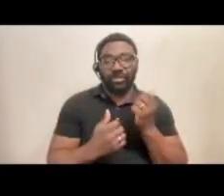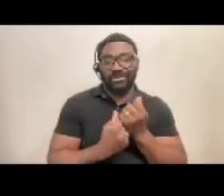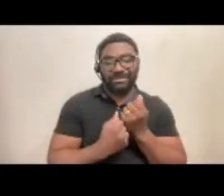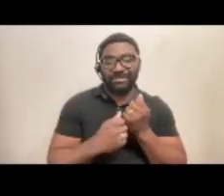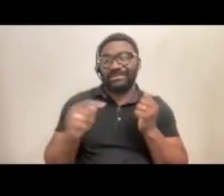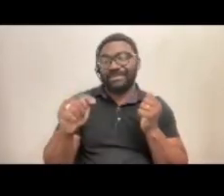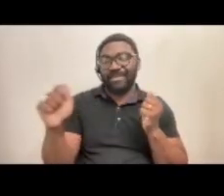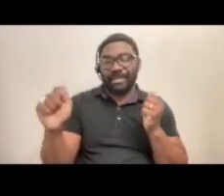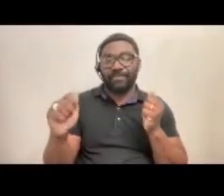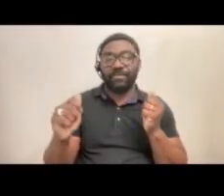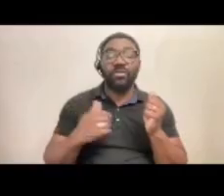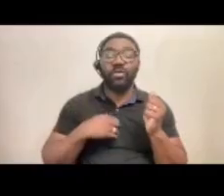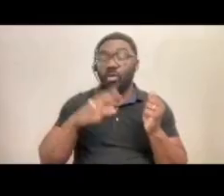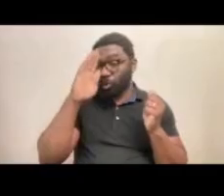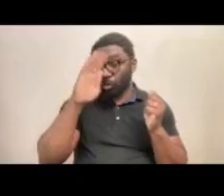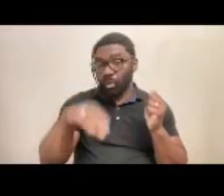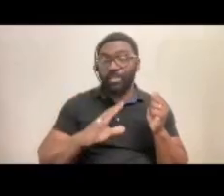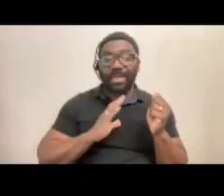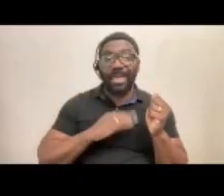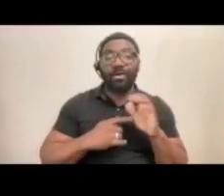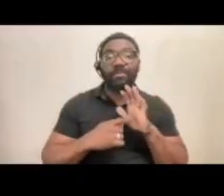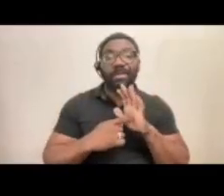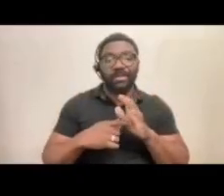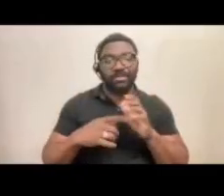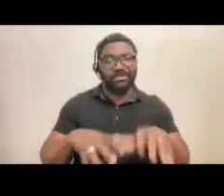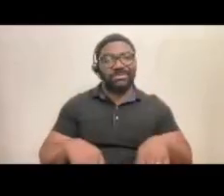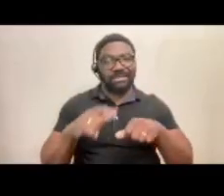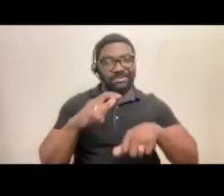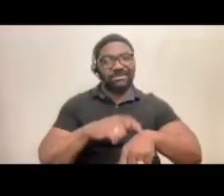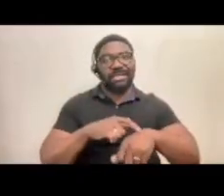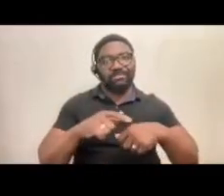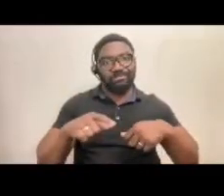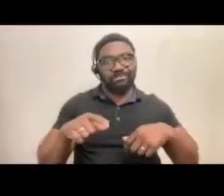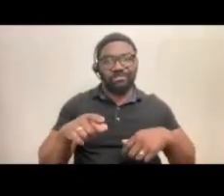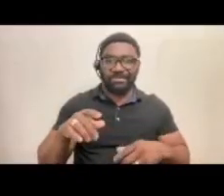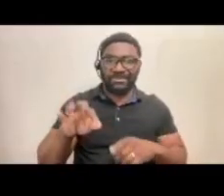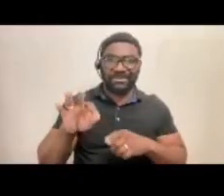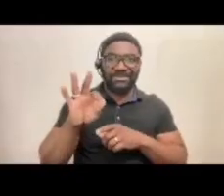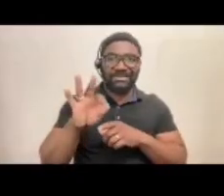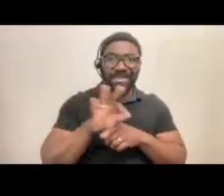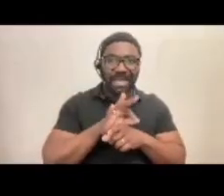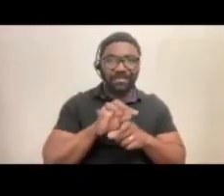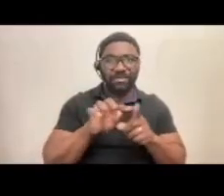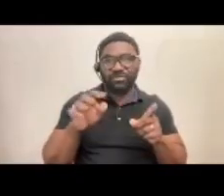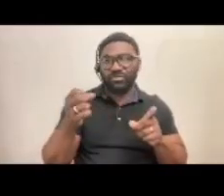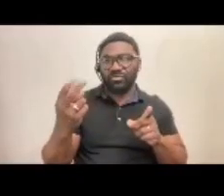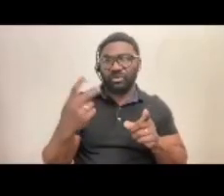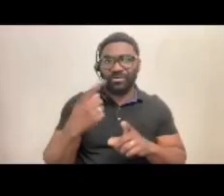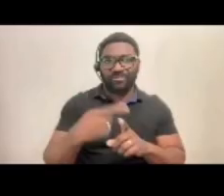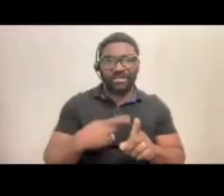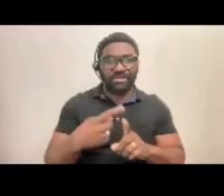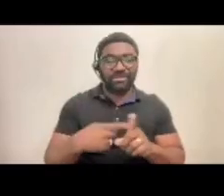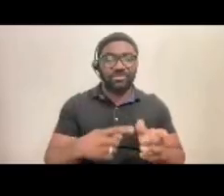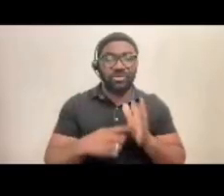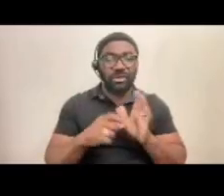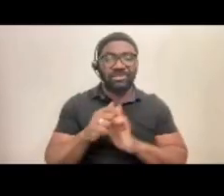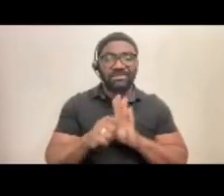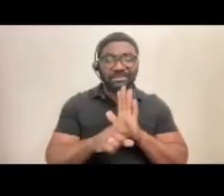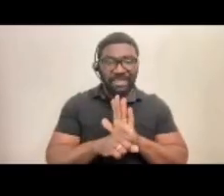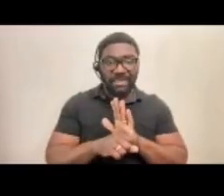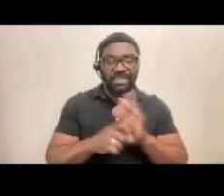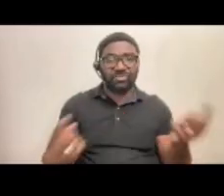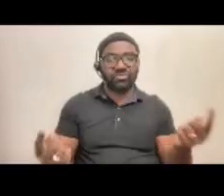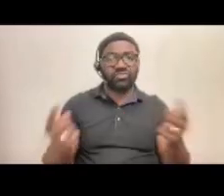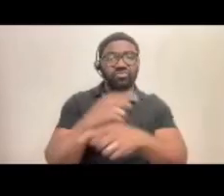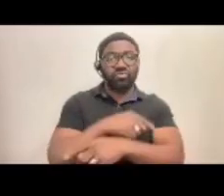traditional model takes place over an extended period of time, 9 to 12 months, requires states come together with cross-state